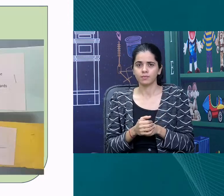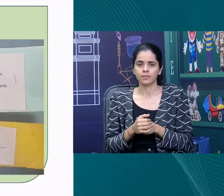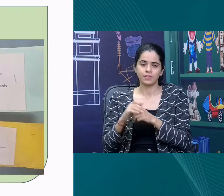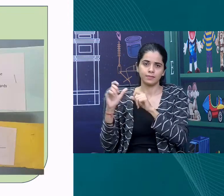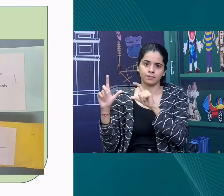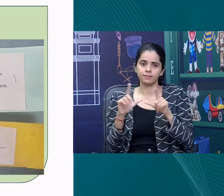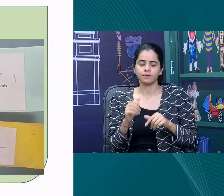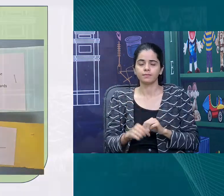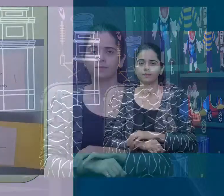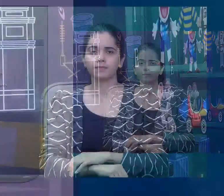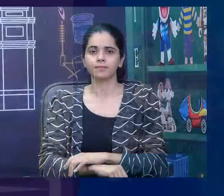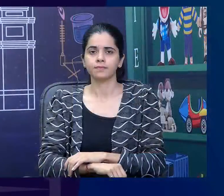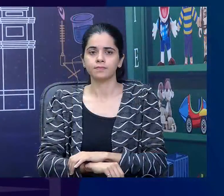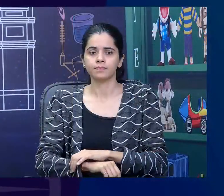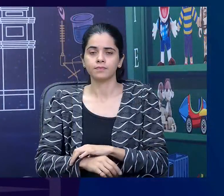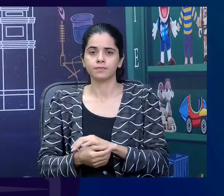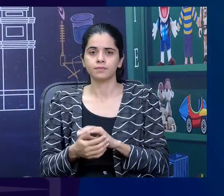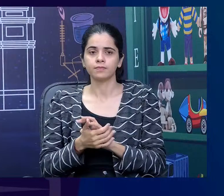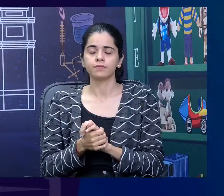the next slide.